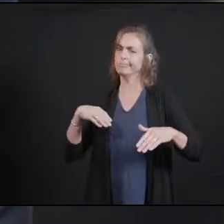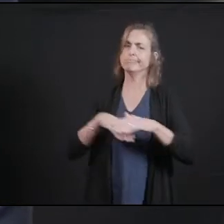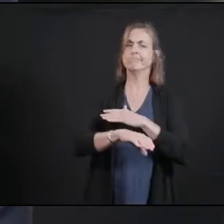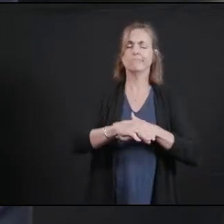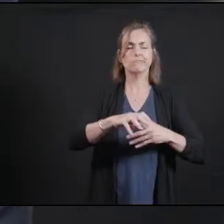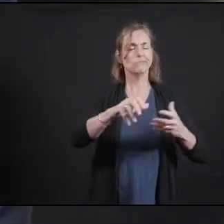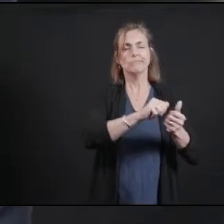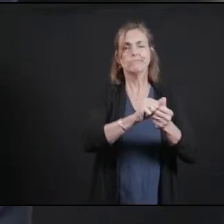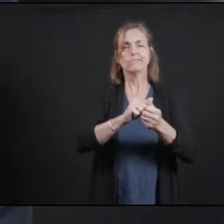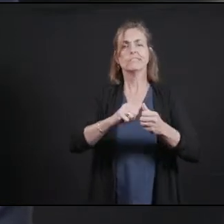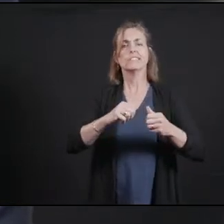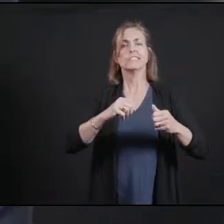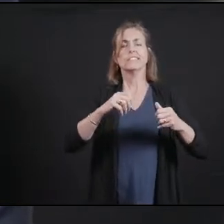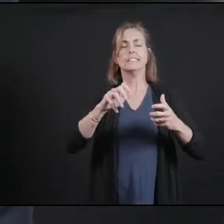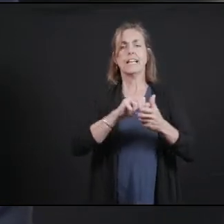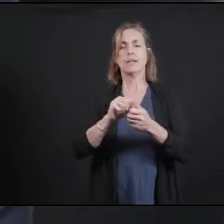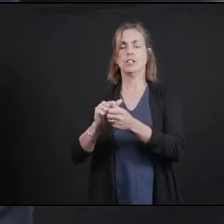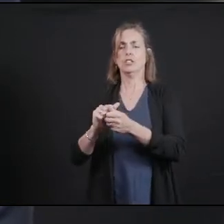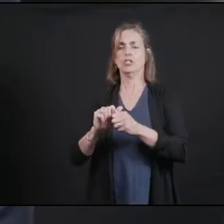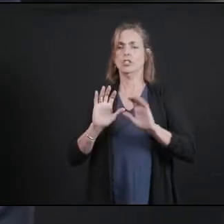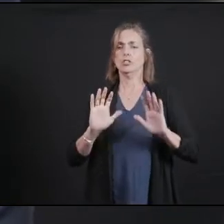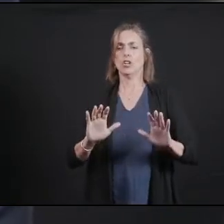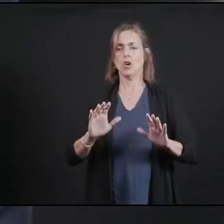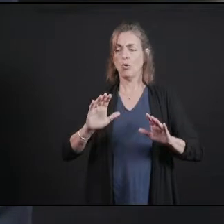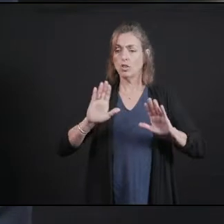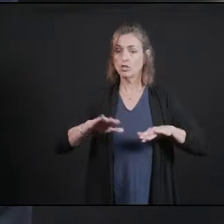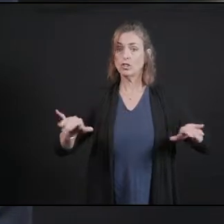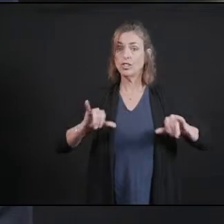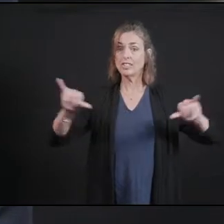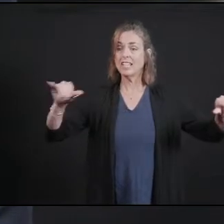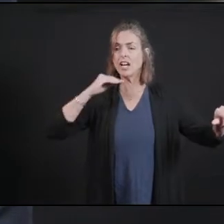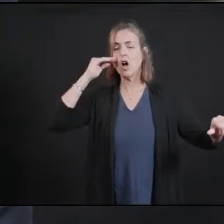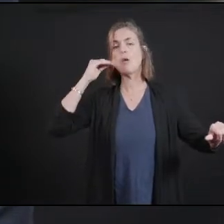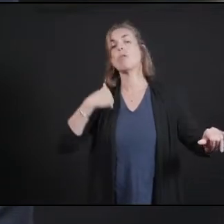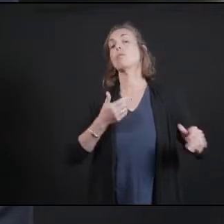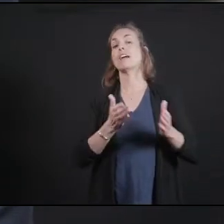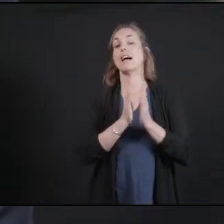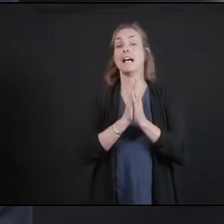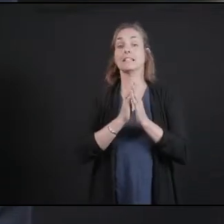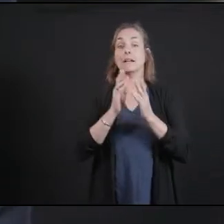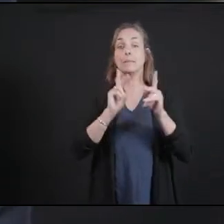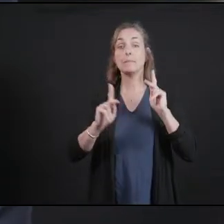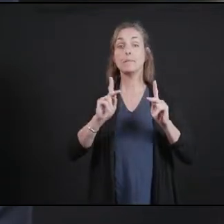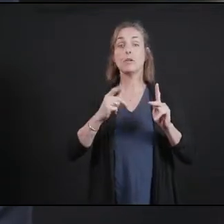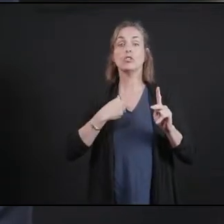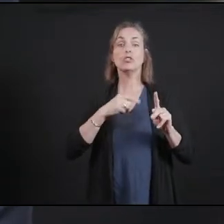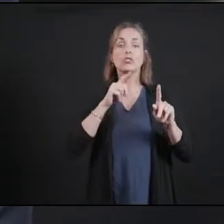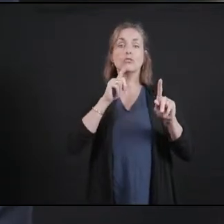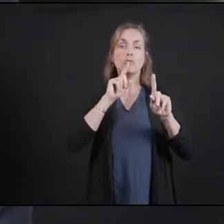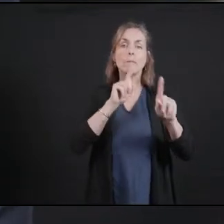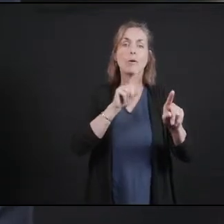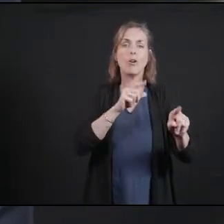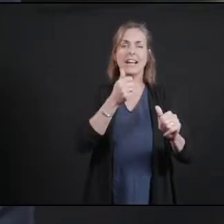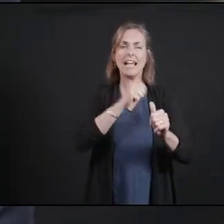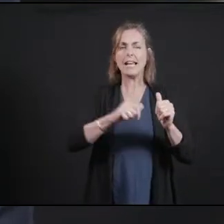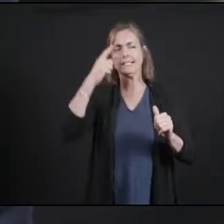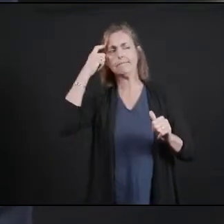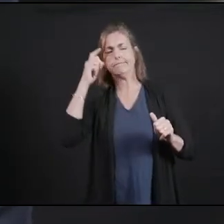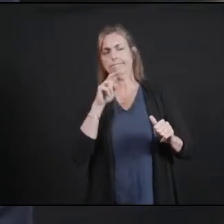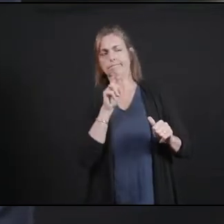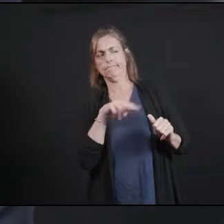Finally, we have experienced vandalism and theft at 3 of our public schools this past weekend. While children are